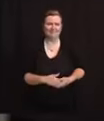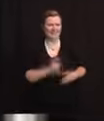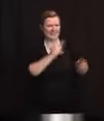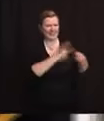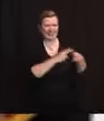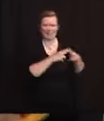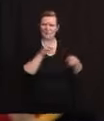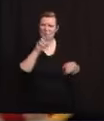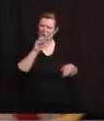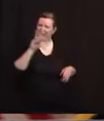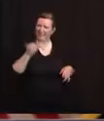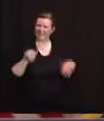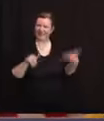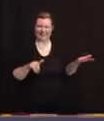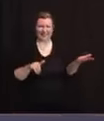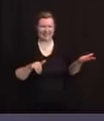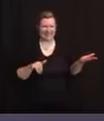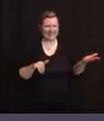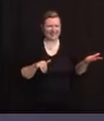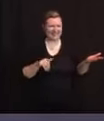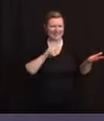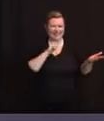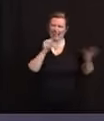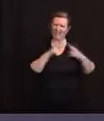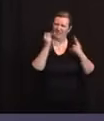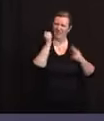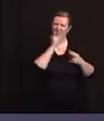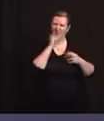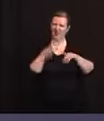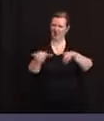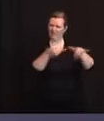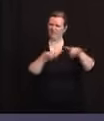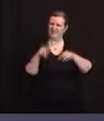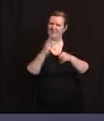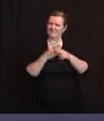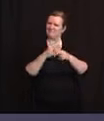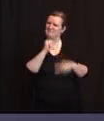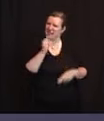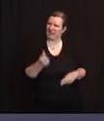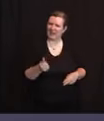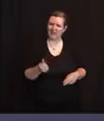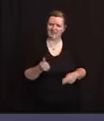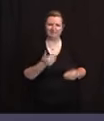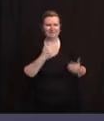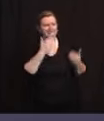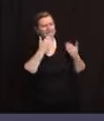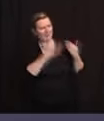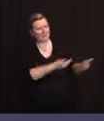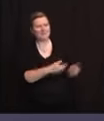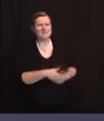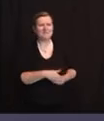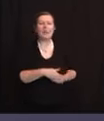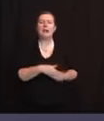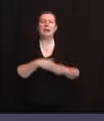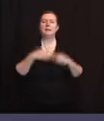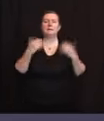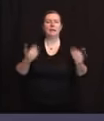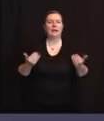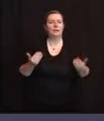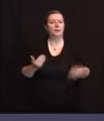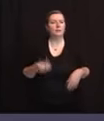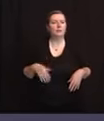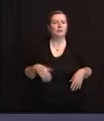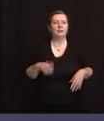Clint Eastwood from way back. I'm dating myself, but thank you for that. I'm going to knock gently on some wood here.